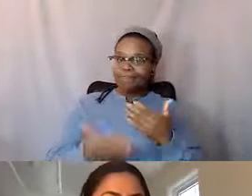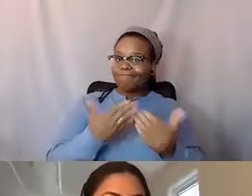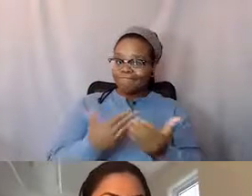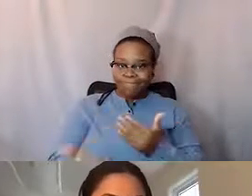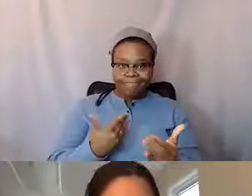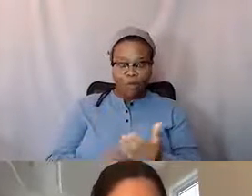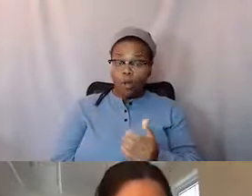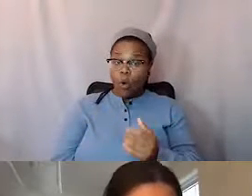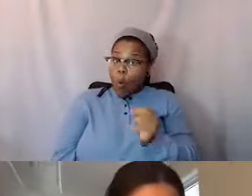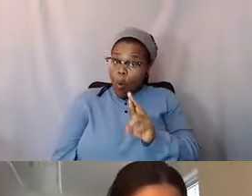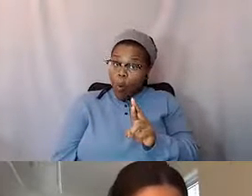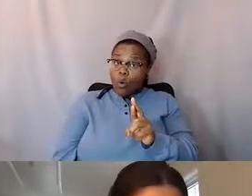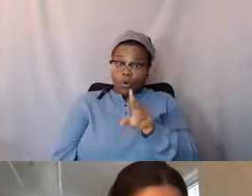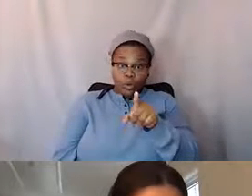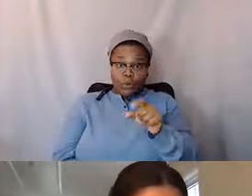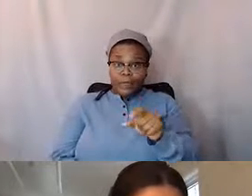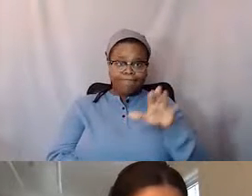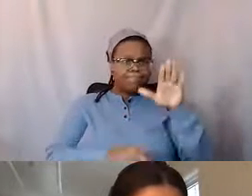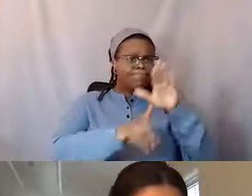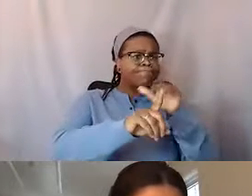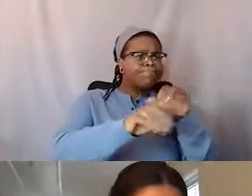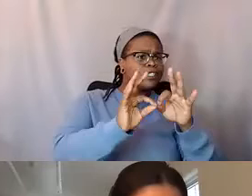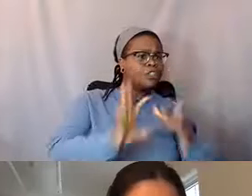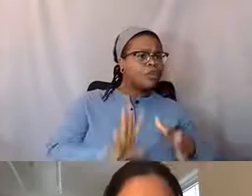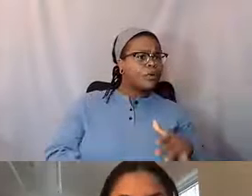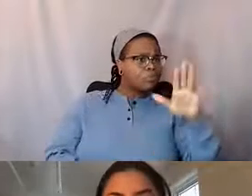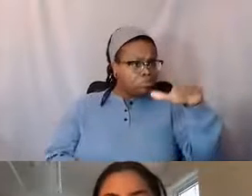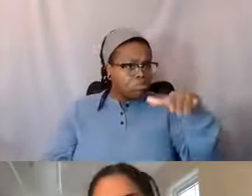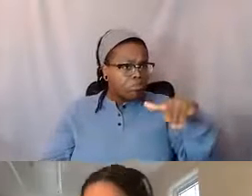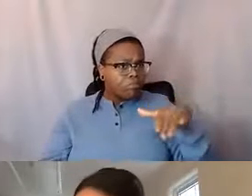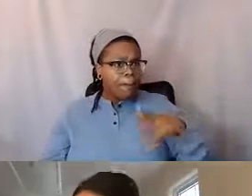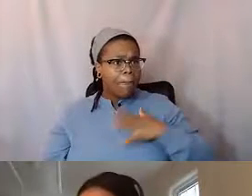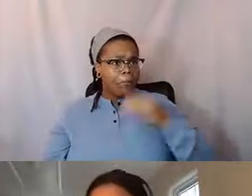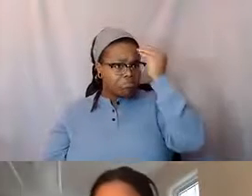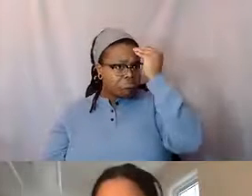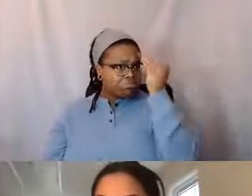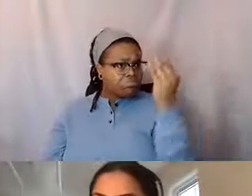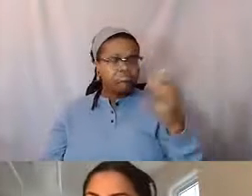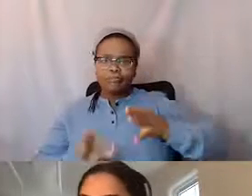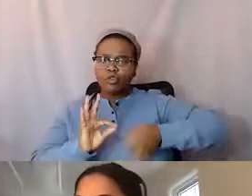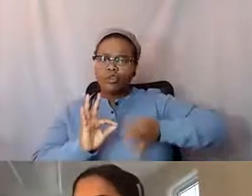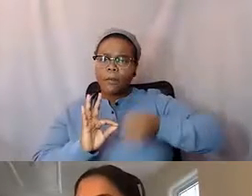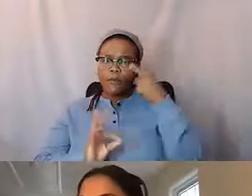Or you can get the attention of the interpreter to have your thoughts communicated.